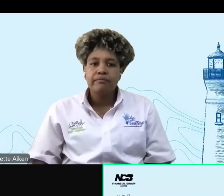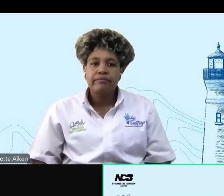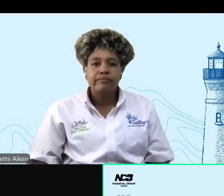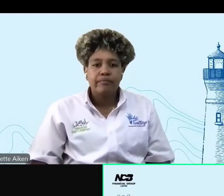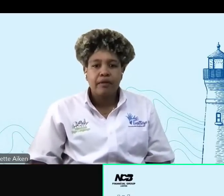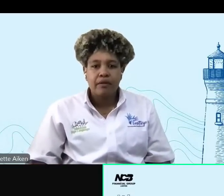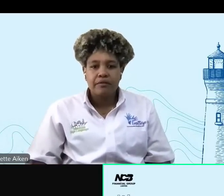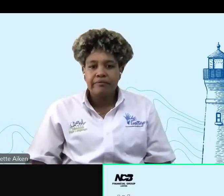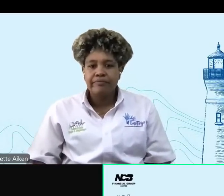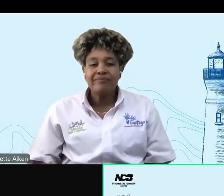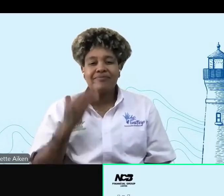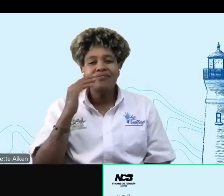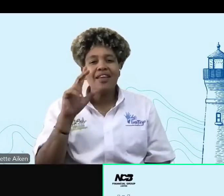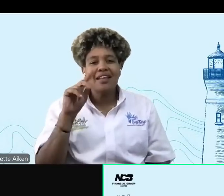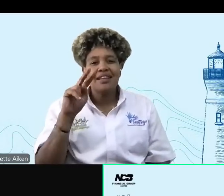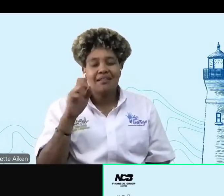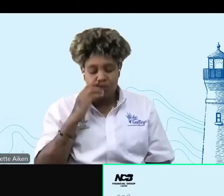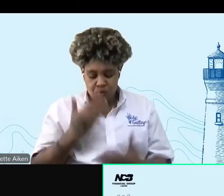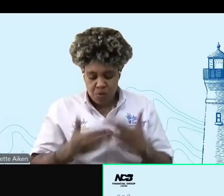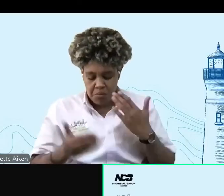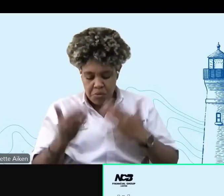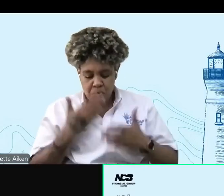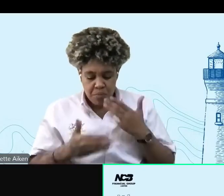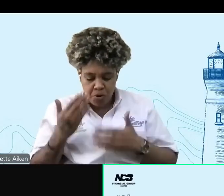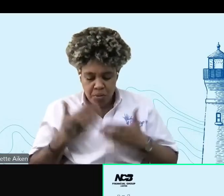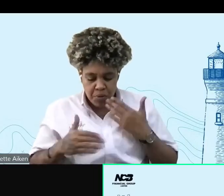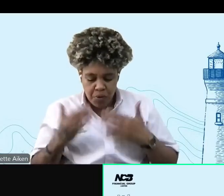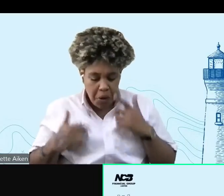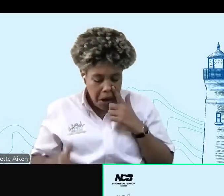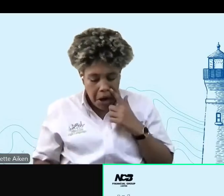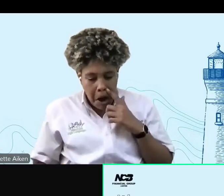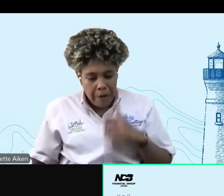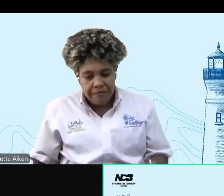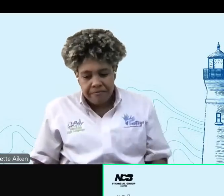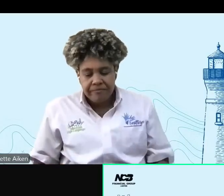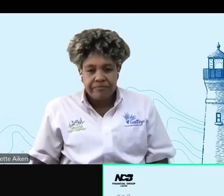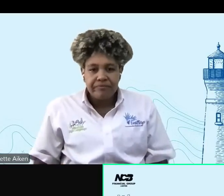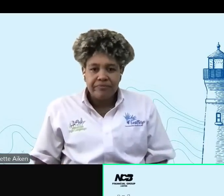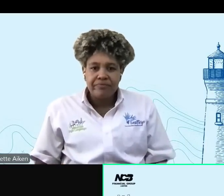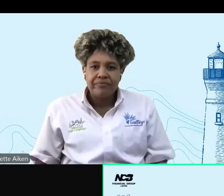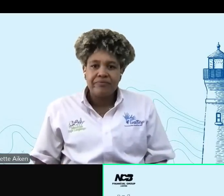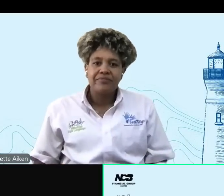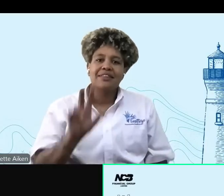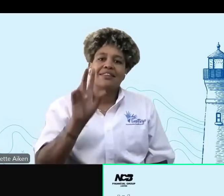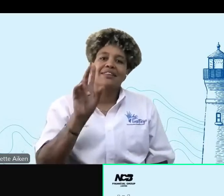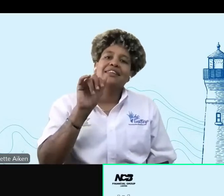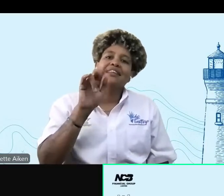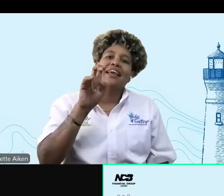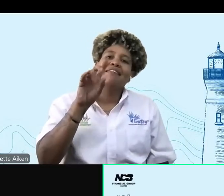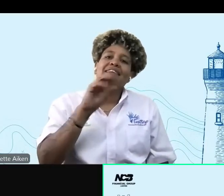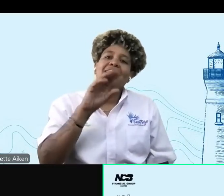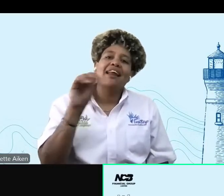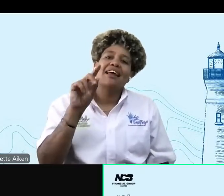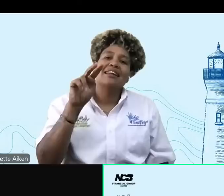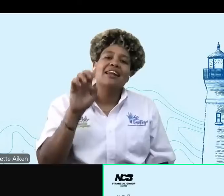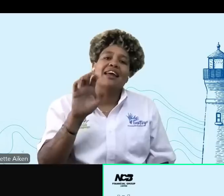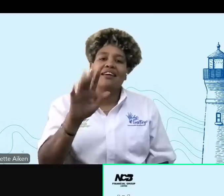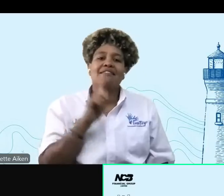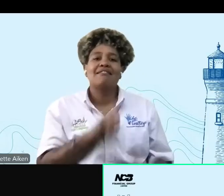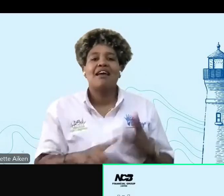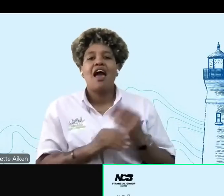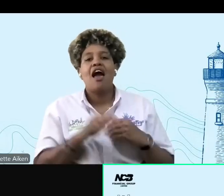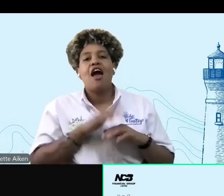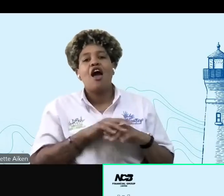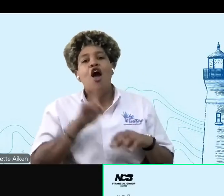Thanks for the question, Dave. Good morning, everybody. Thanks for the question, David. Sorry, David and Dave. Yes, on the Uber